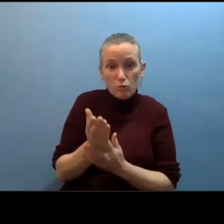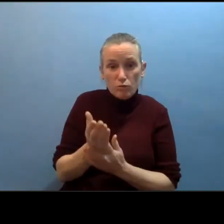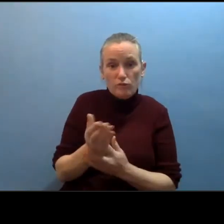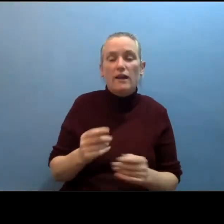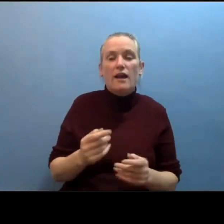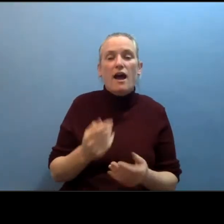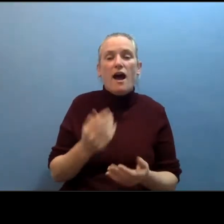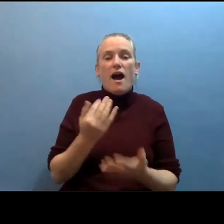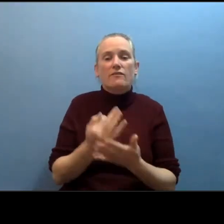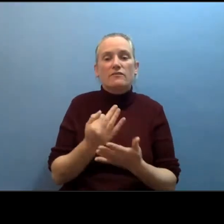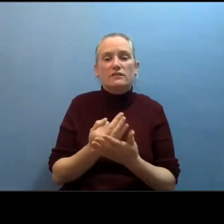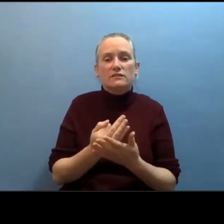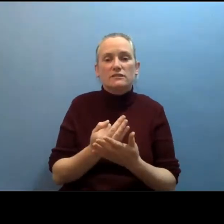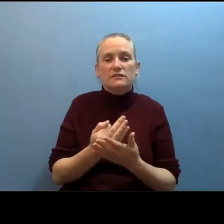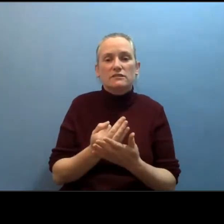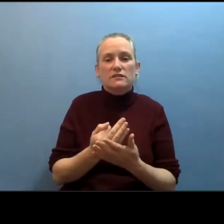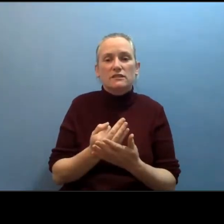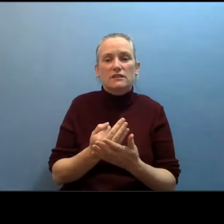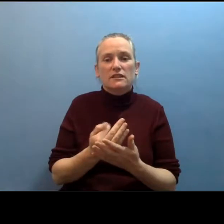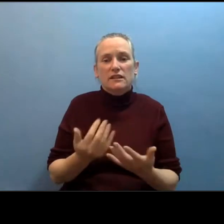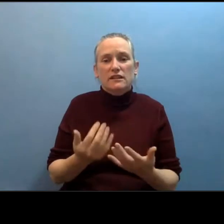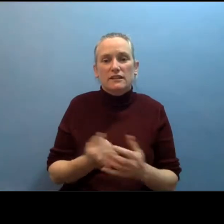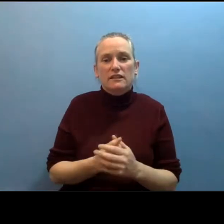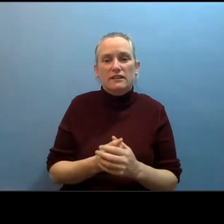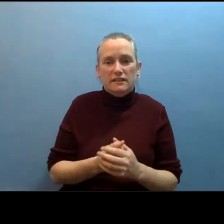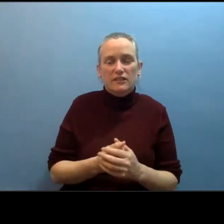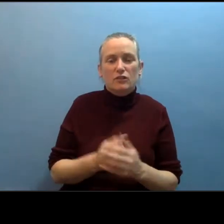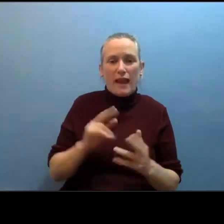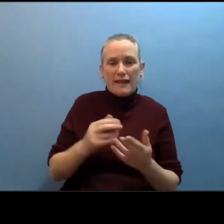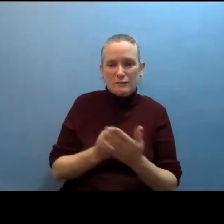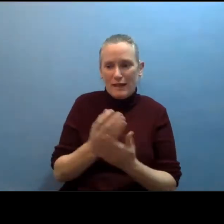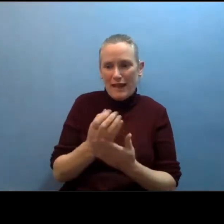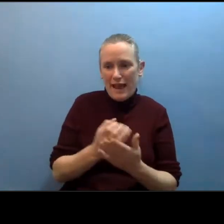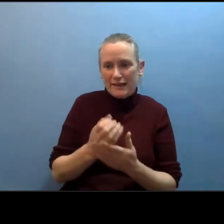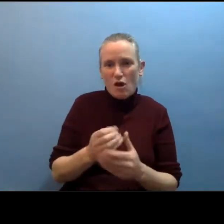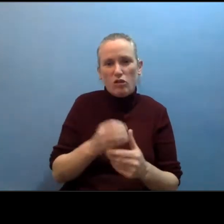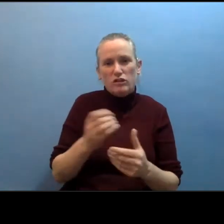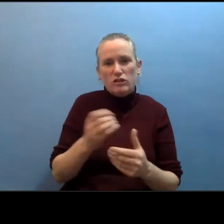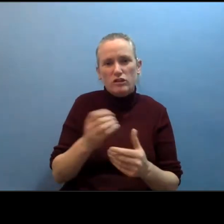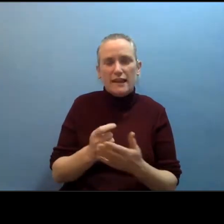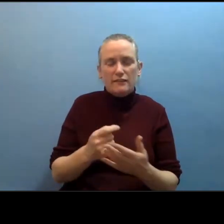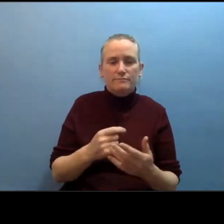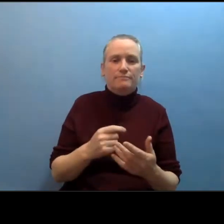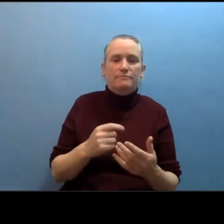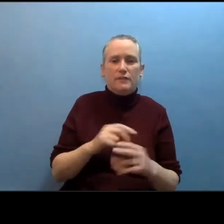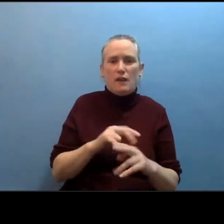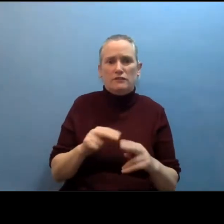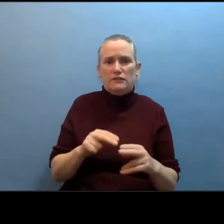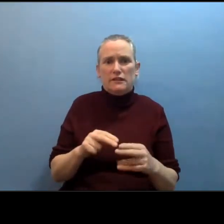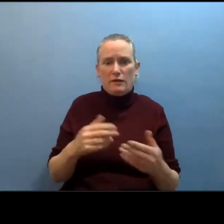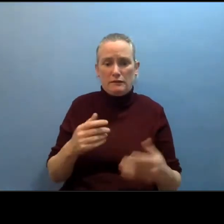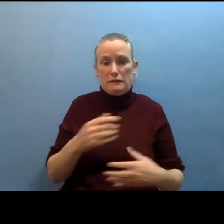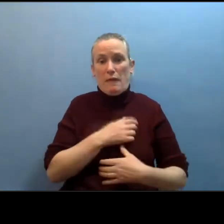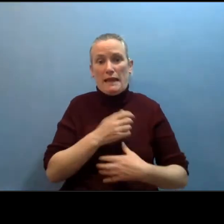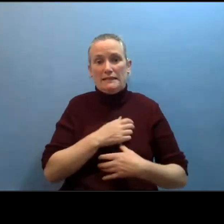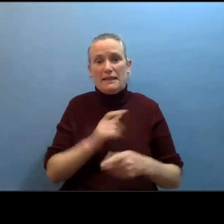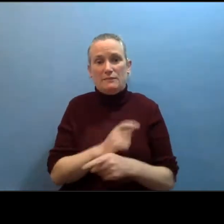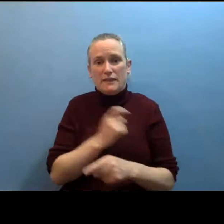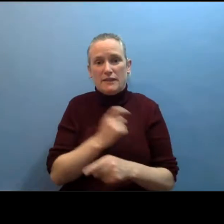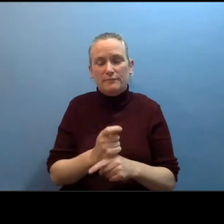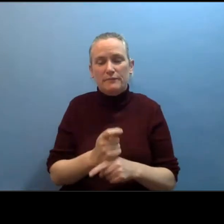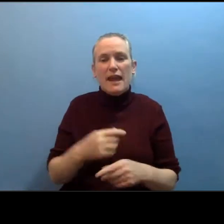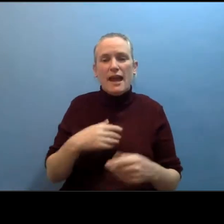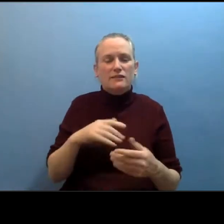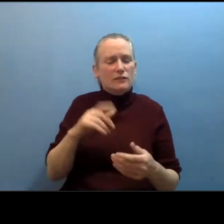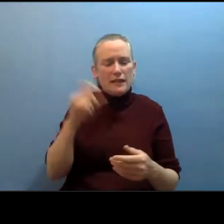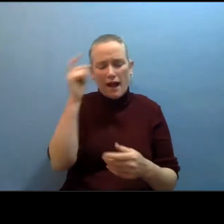talk through it not in the moment, but at a time when they're calmer, and say, remember you had that panic attack. It's really difficult when you're in the middle of a panic